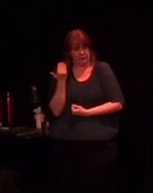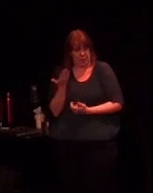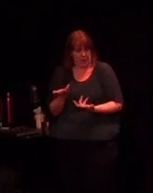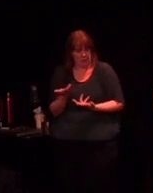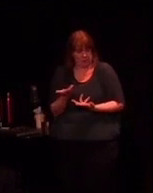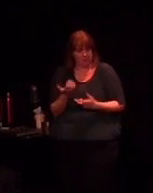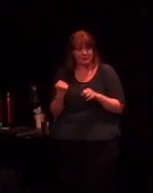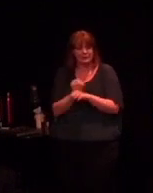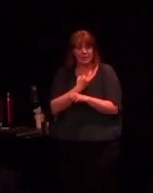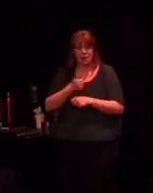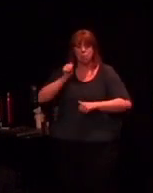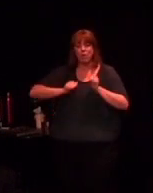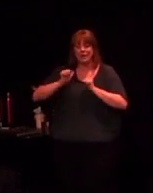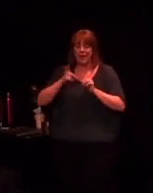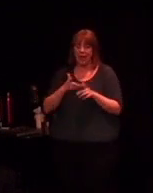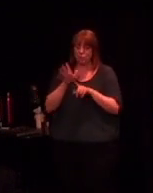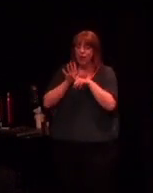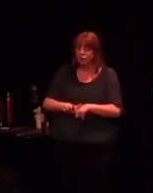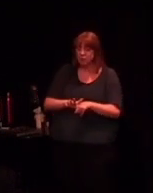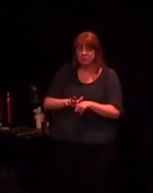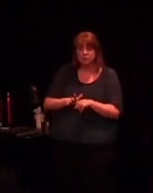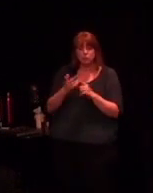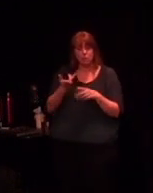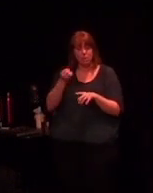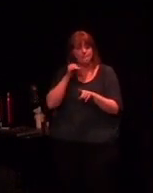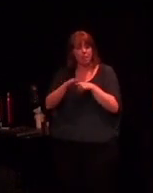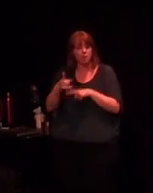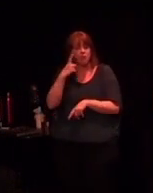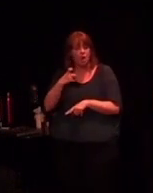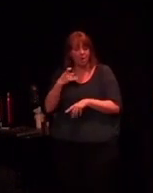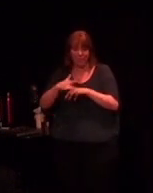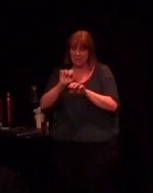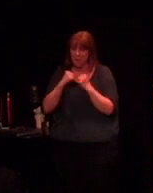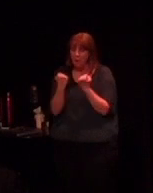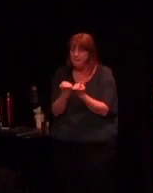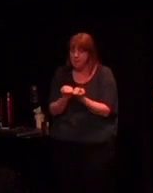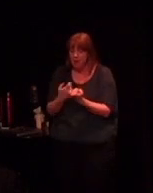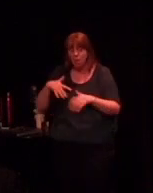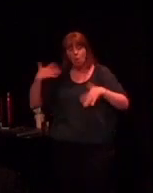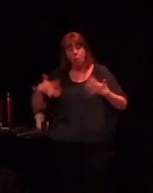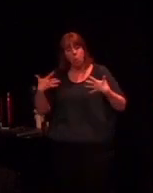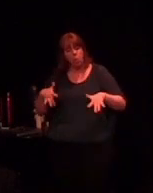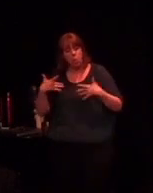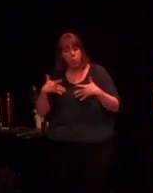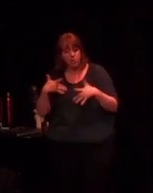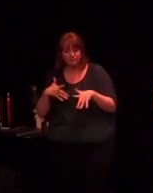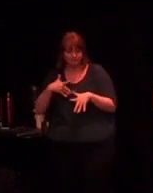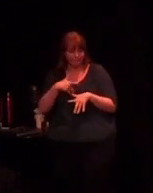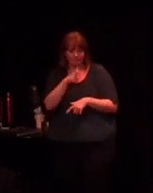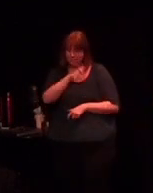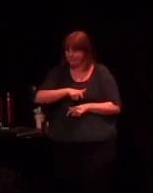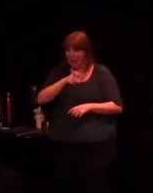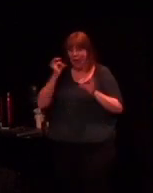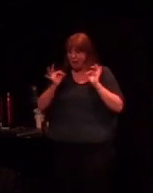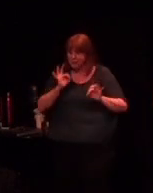of, I did quite a bit of sort of Atlatron with Blood of the Young Theatre Company, and I was amazed because the cast were just great. I would give them